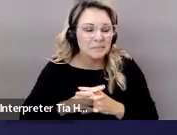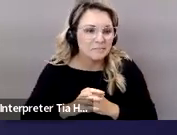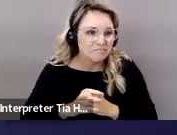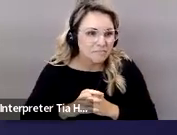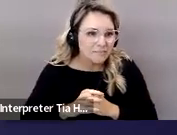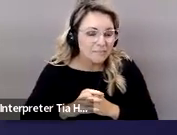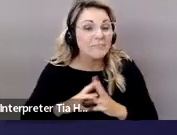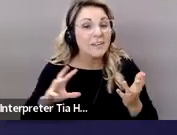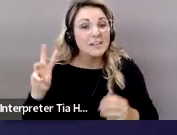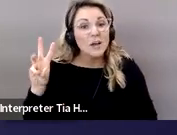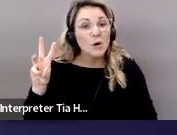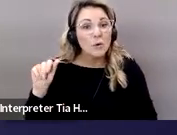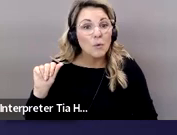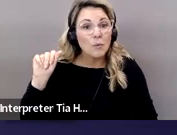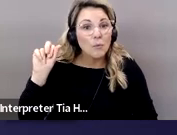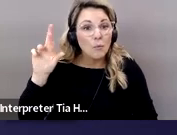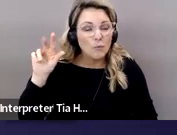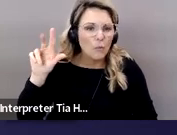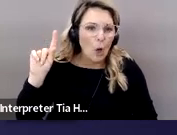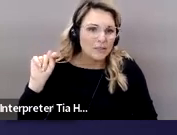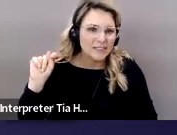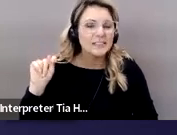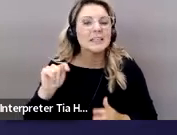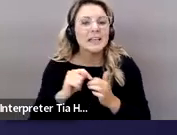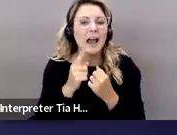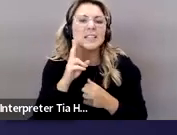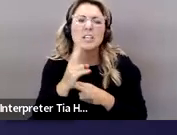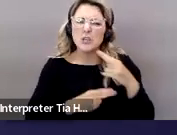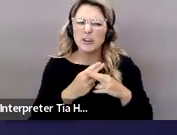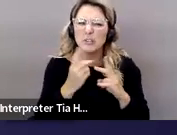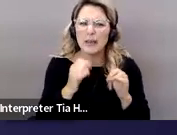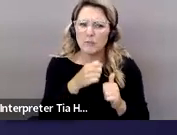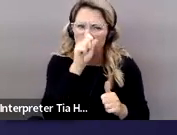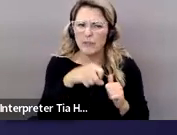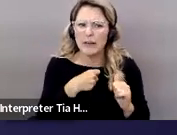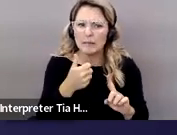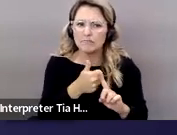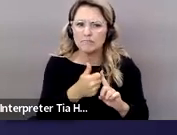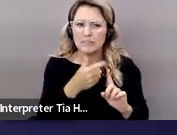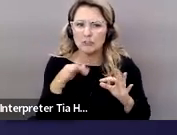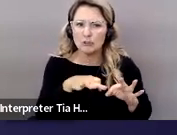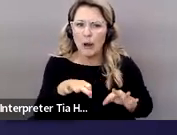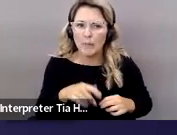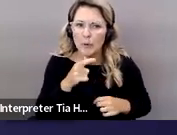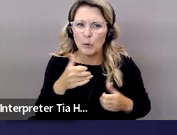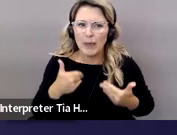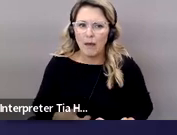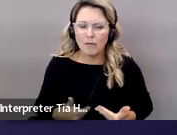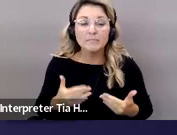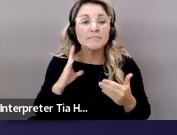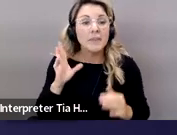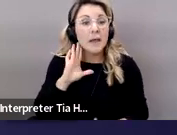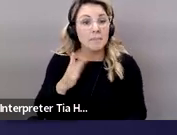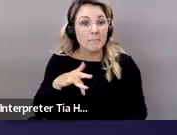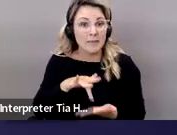Walt gave a brief visual description of himself as a universal design matter. I will do the same. I'm a